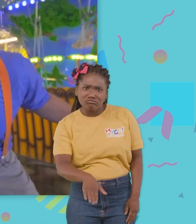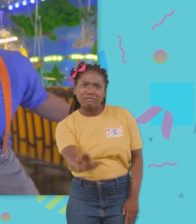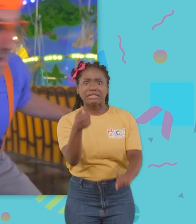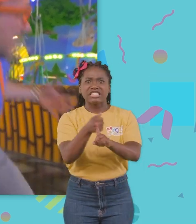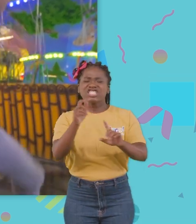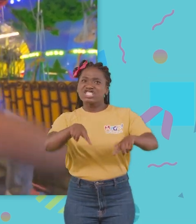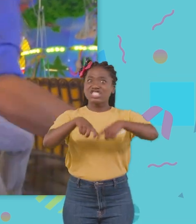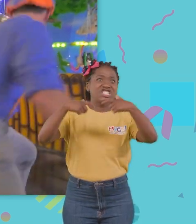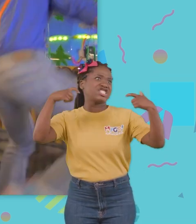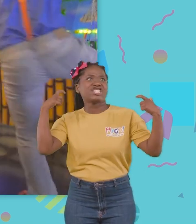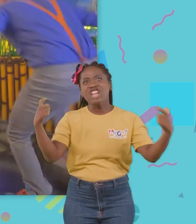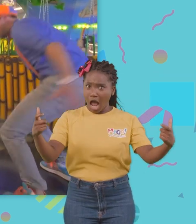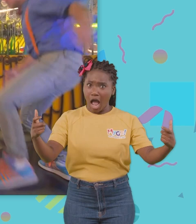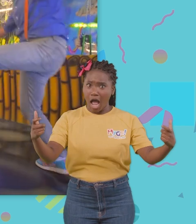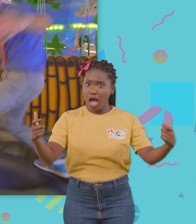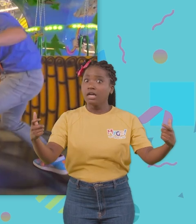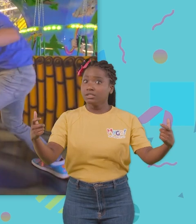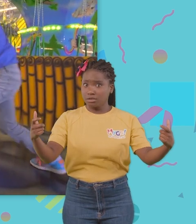Elephants are so big!